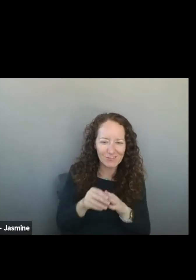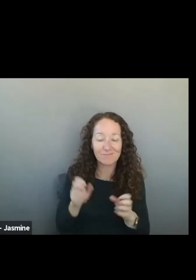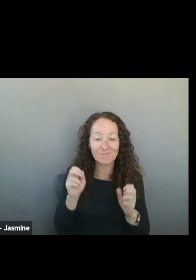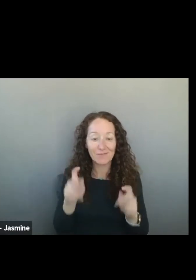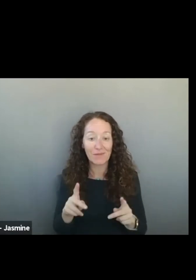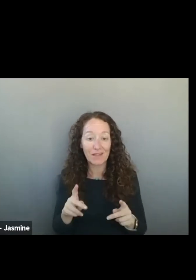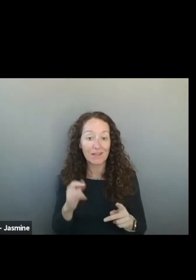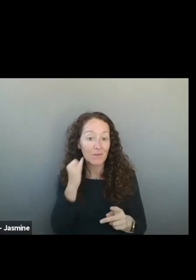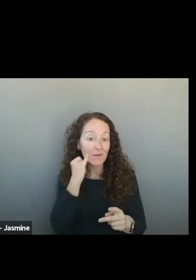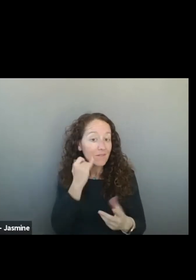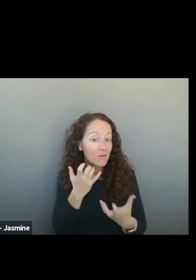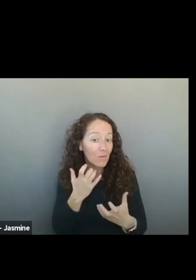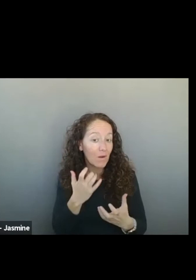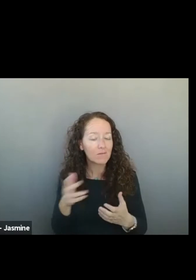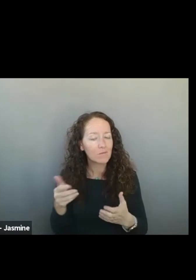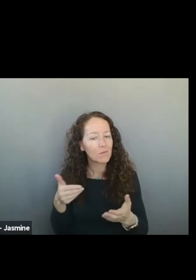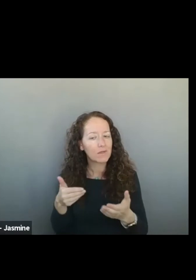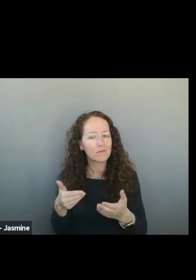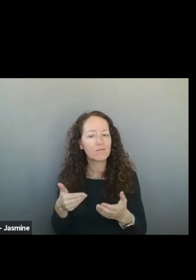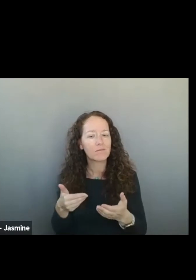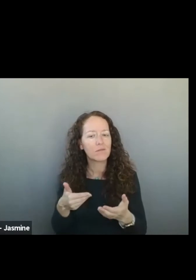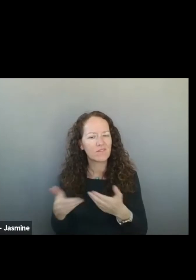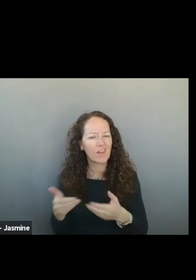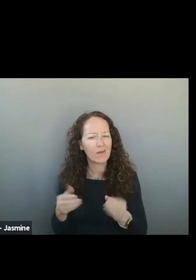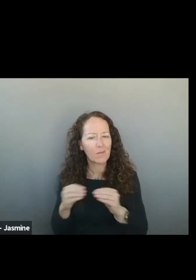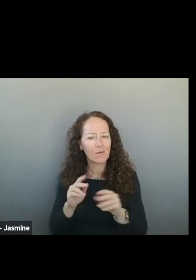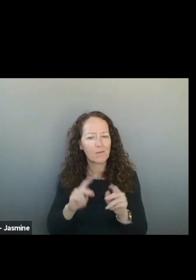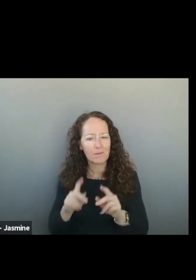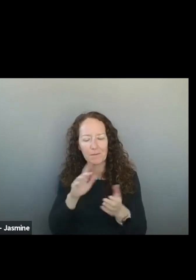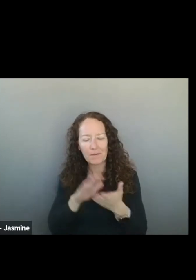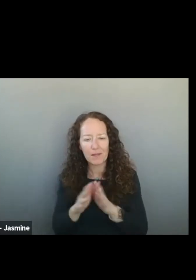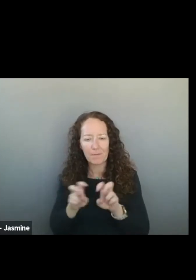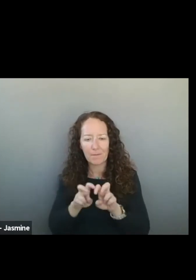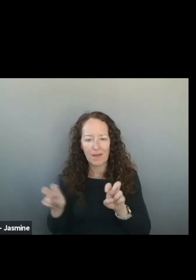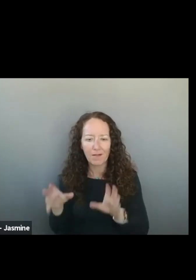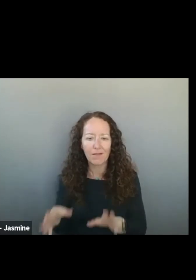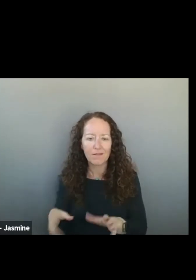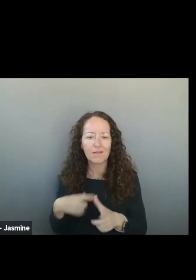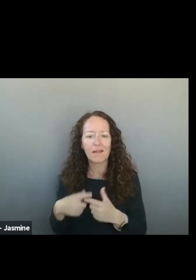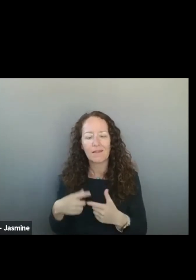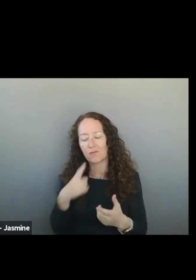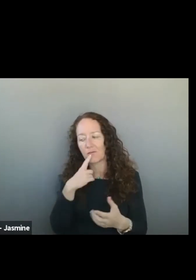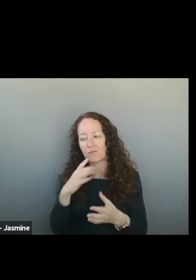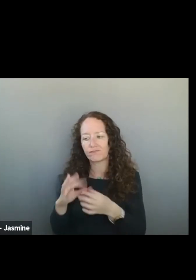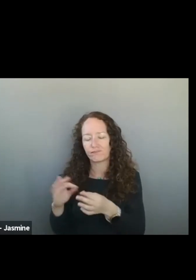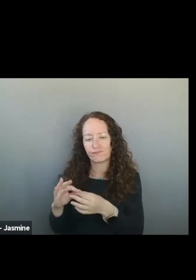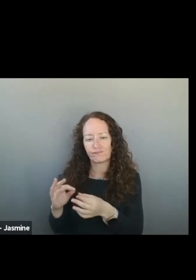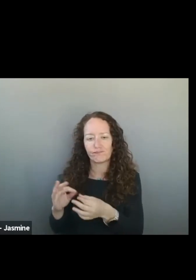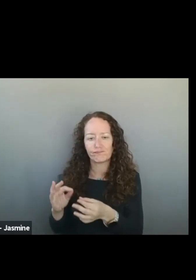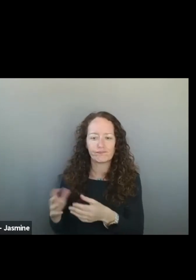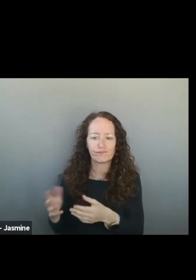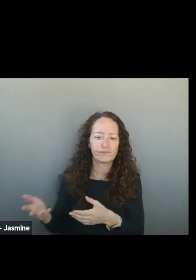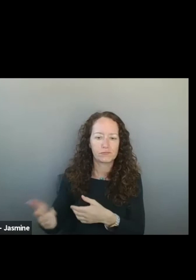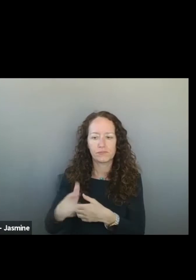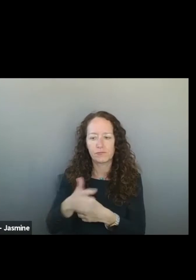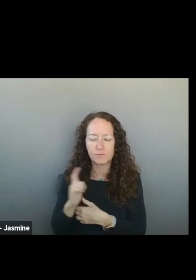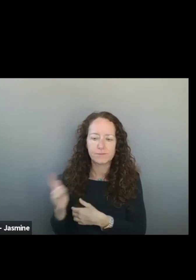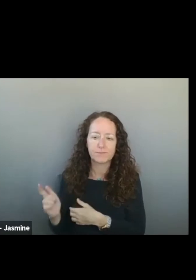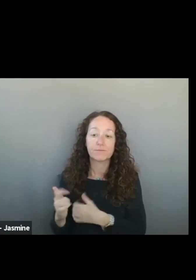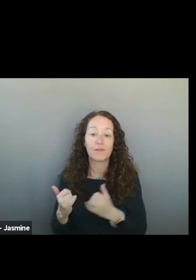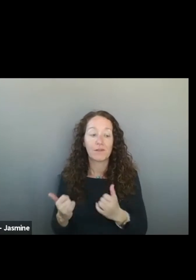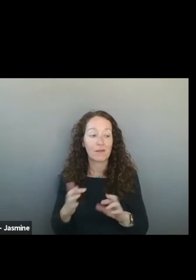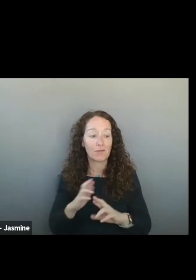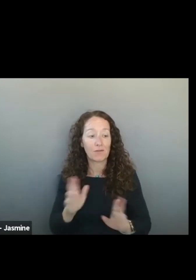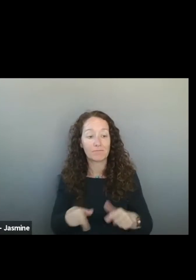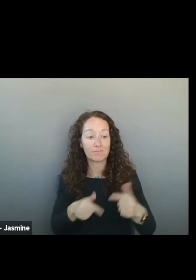conversation. And that's it for announcements. Thanks for bearing with me. Without further ado, I would like to turn it over to our moderator for today's